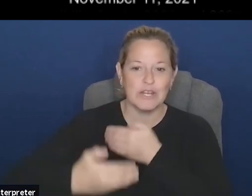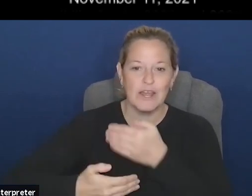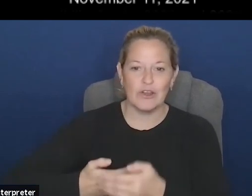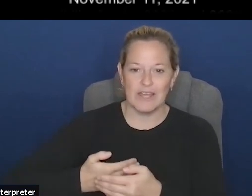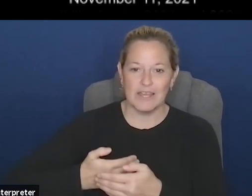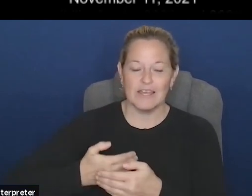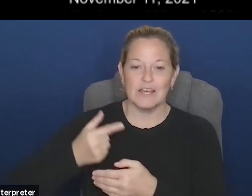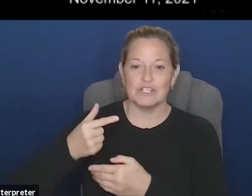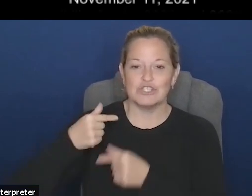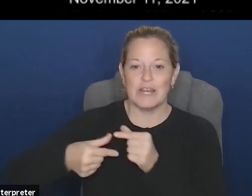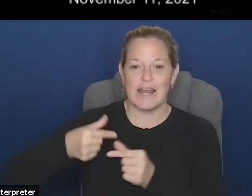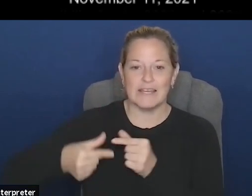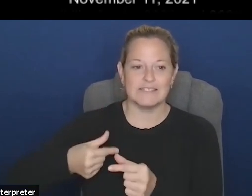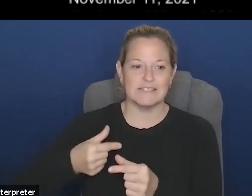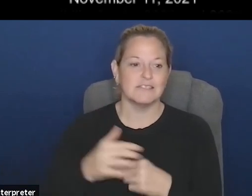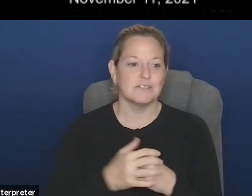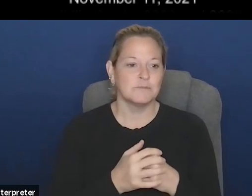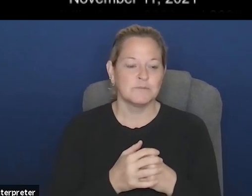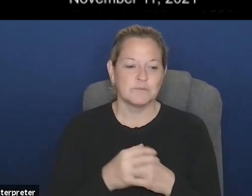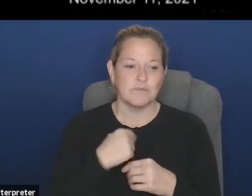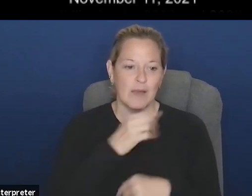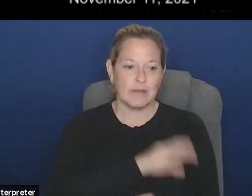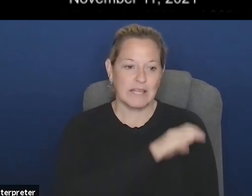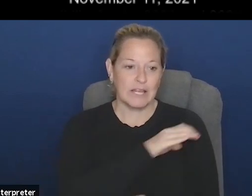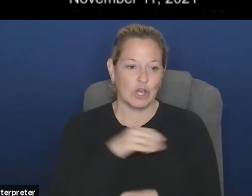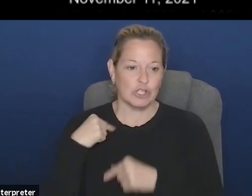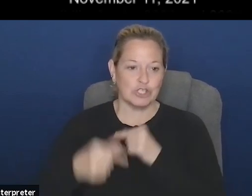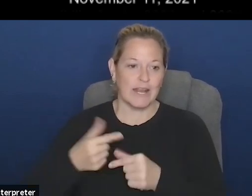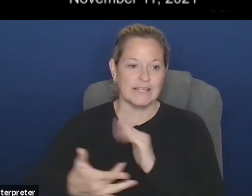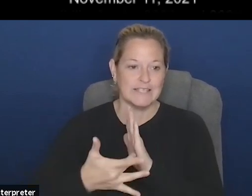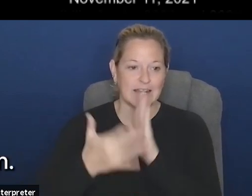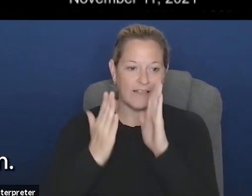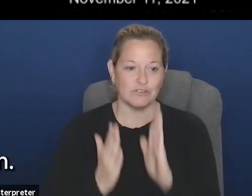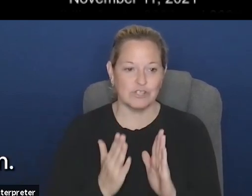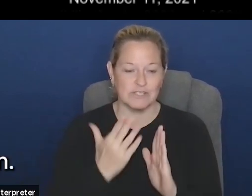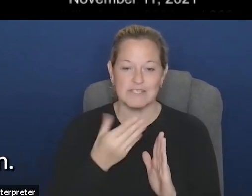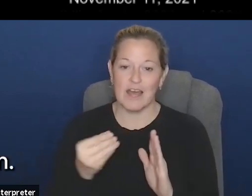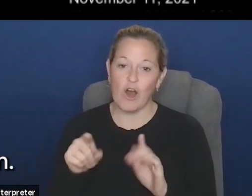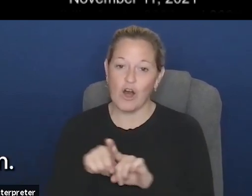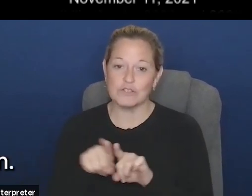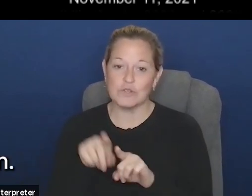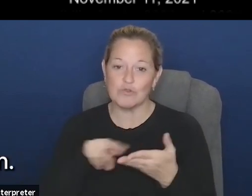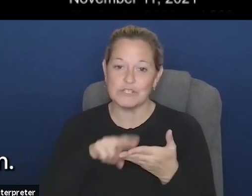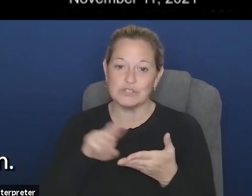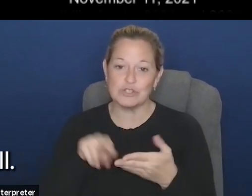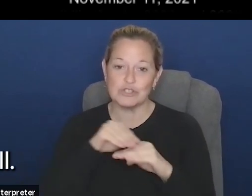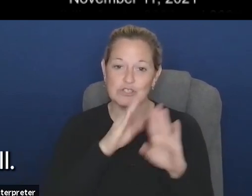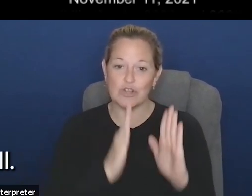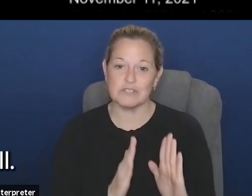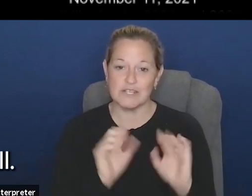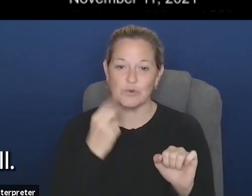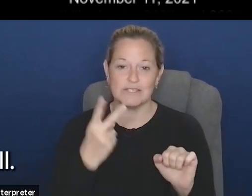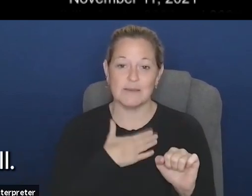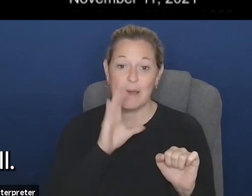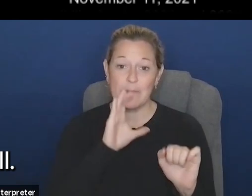clinical genetic technologist in healthcare and human genetics, and I'm a research consultant. So there's a photo of me on the screen. It